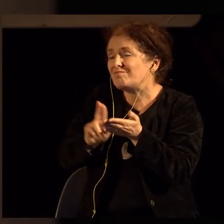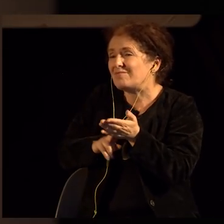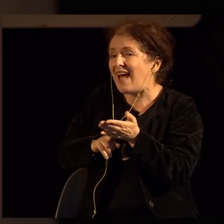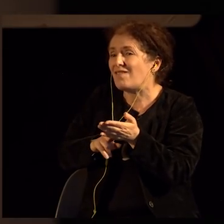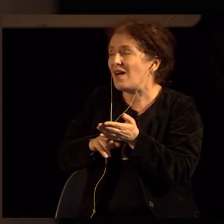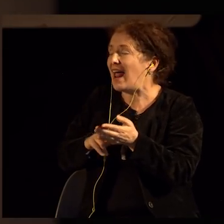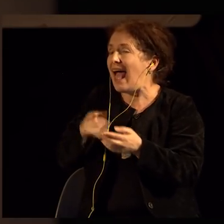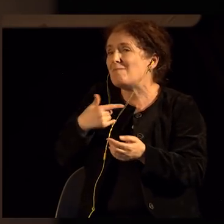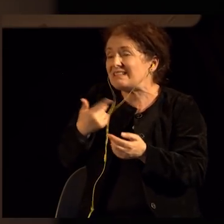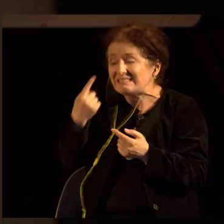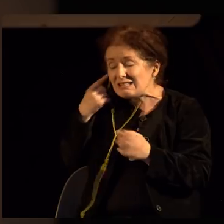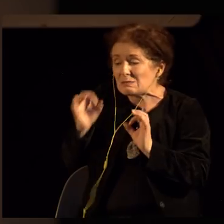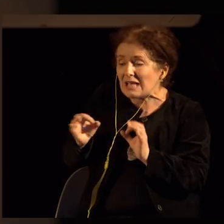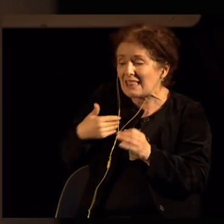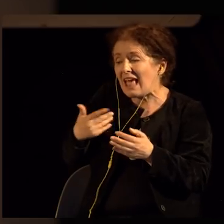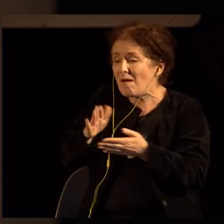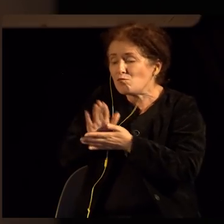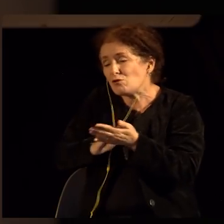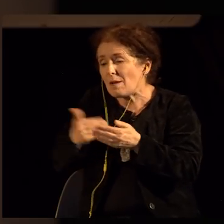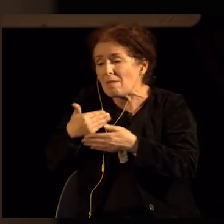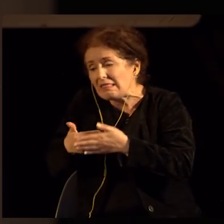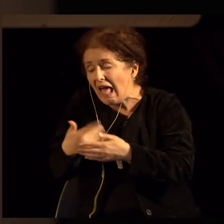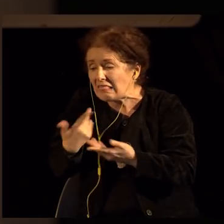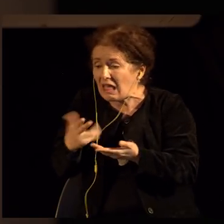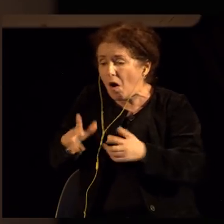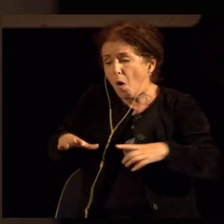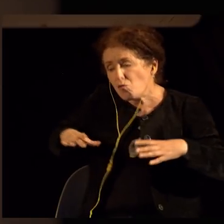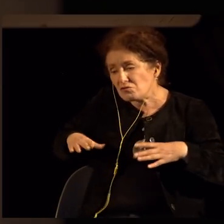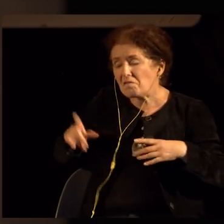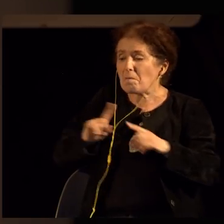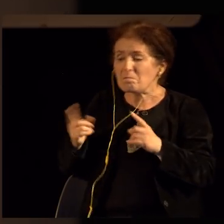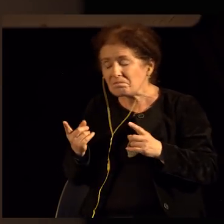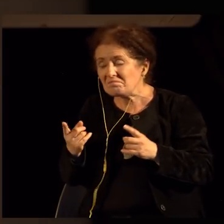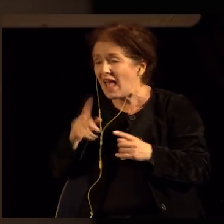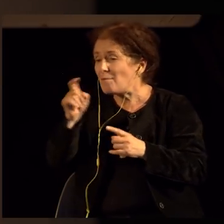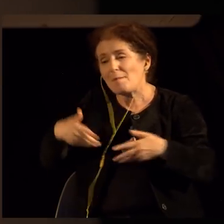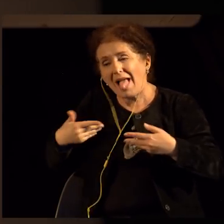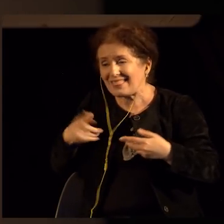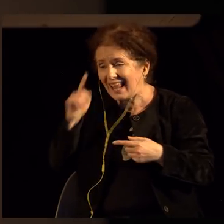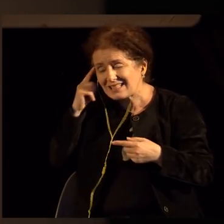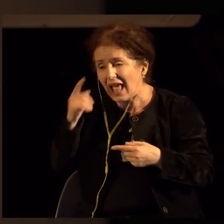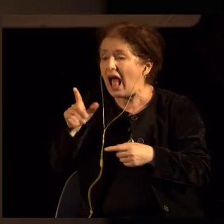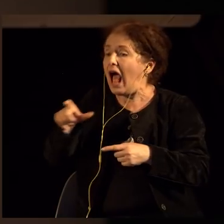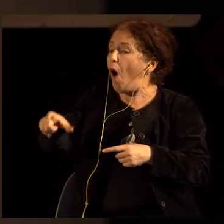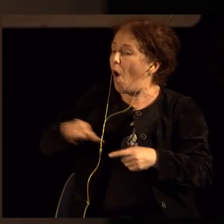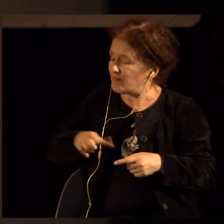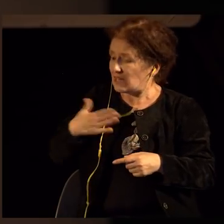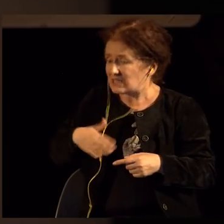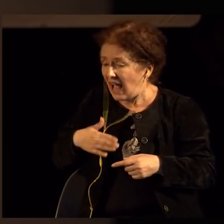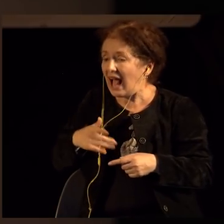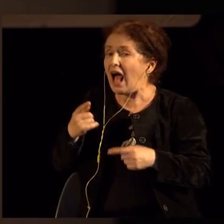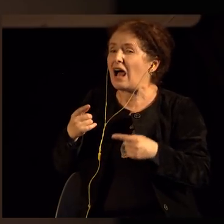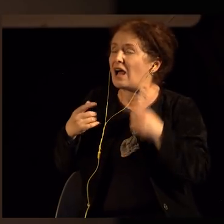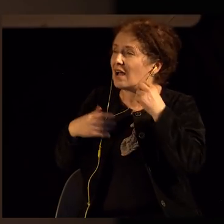obliged to engage in sexual acts but they don't feel obliged to give pleasure. Not to their partner